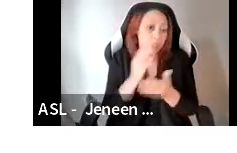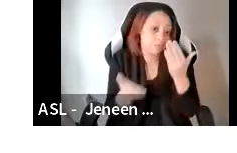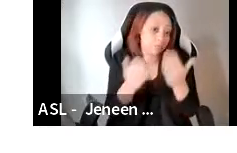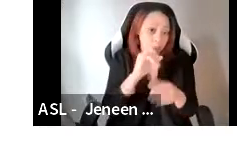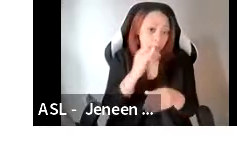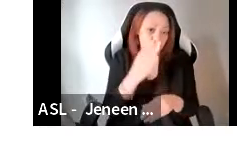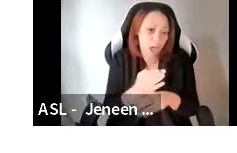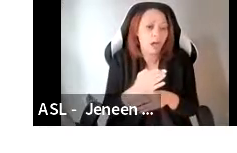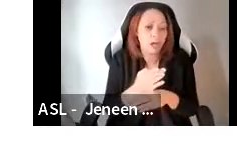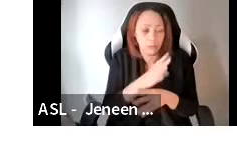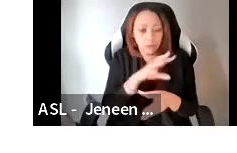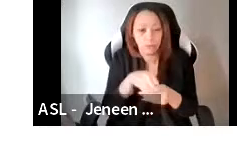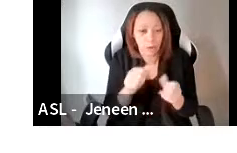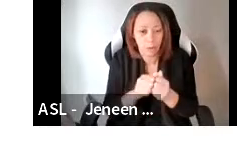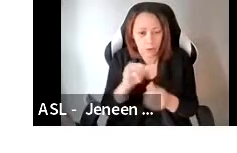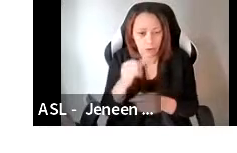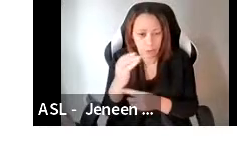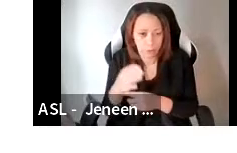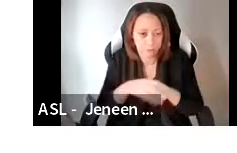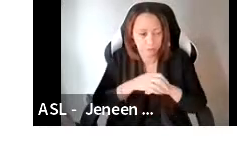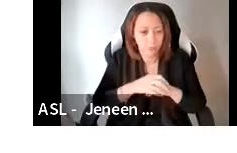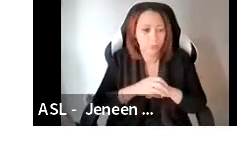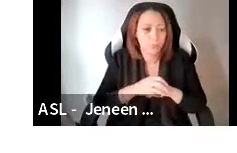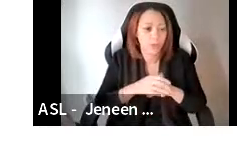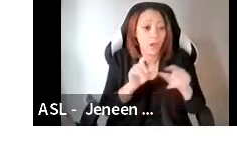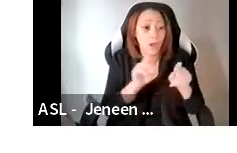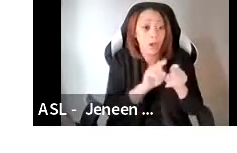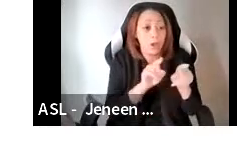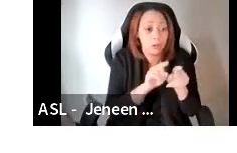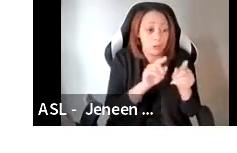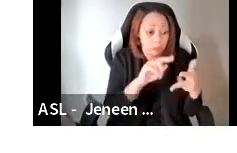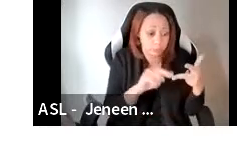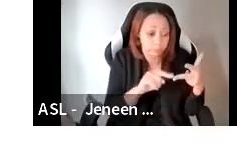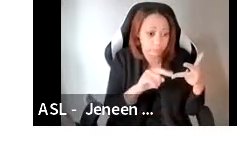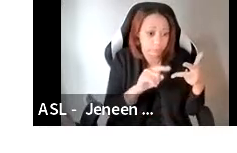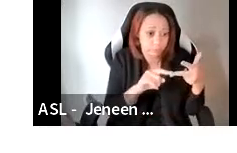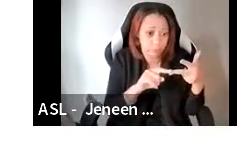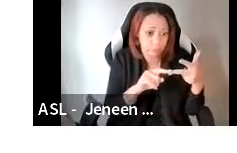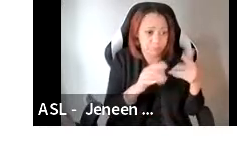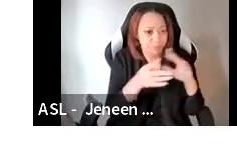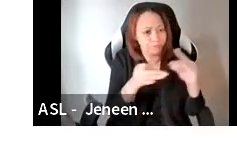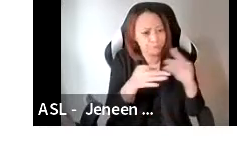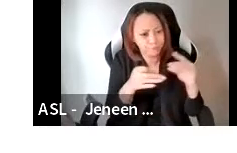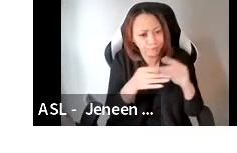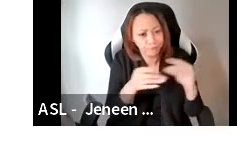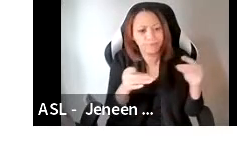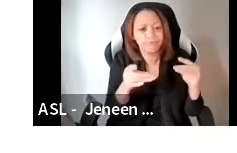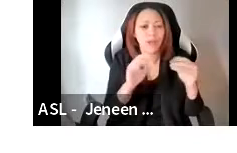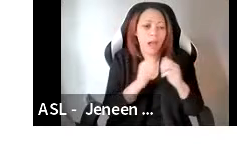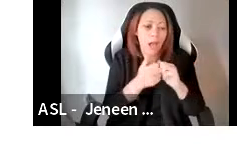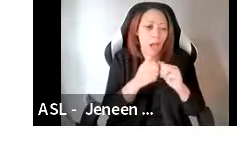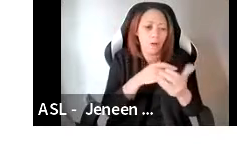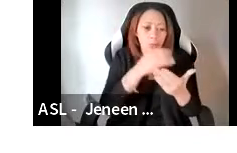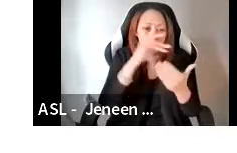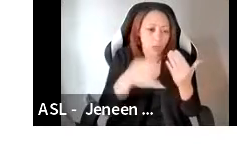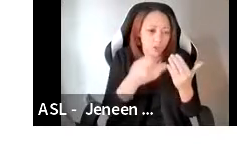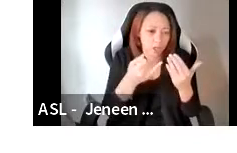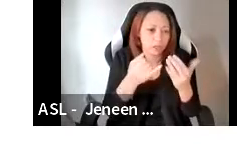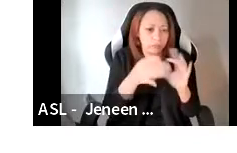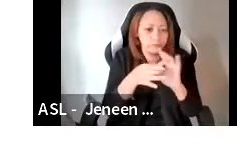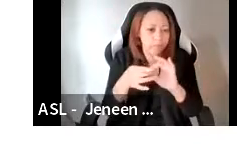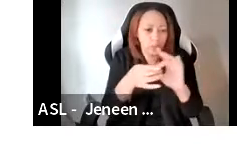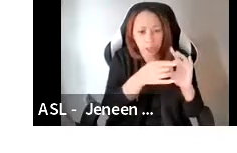project. And the third is a narrative statement of how the project relates to the city's goals to further fair housing